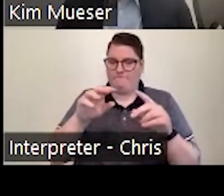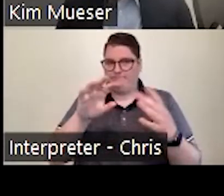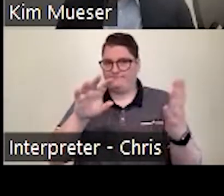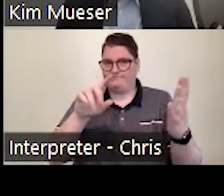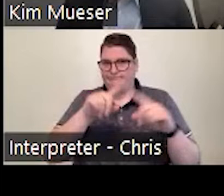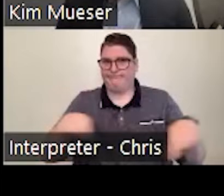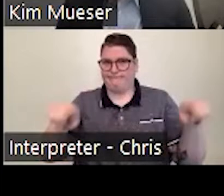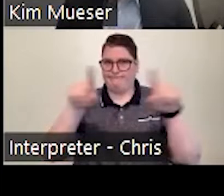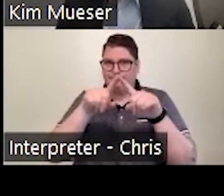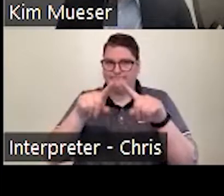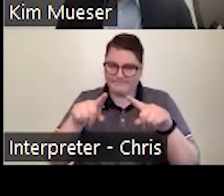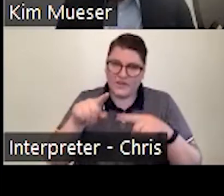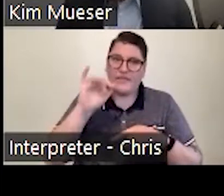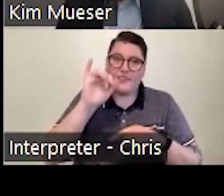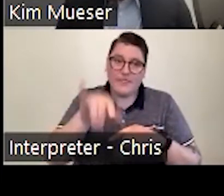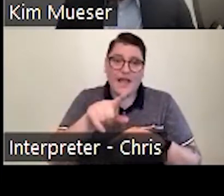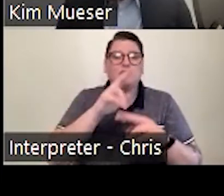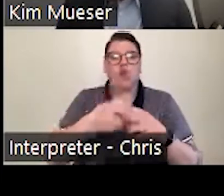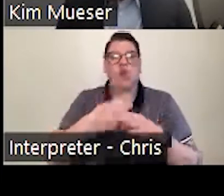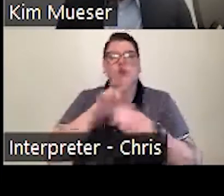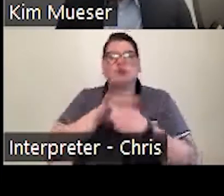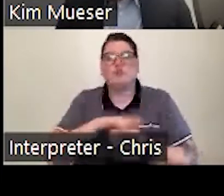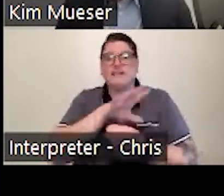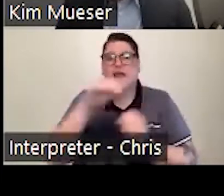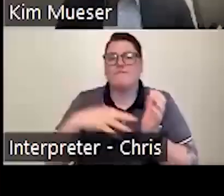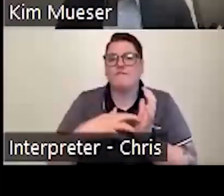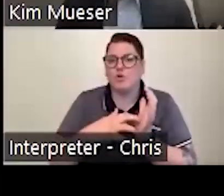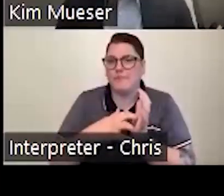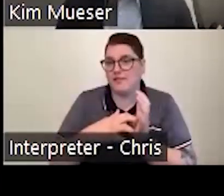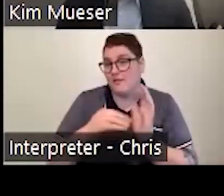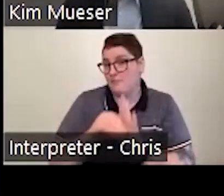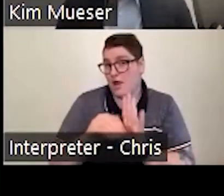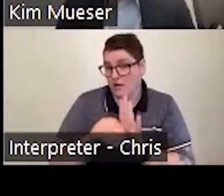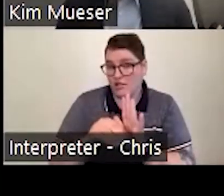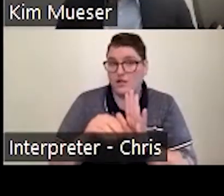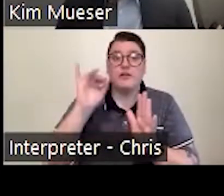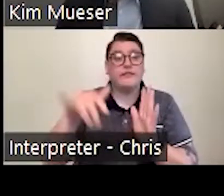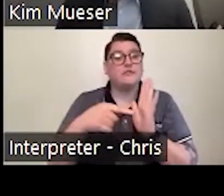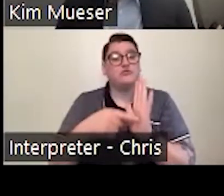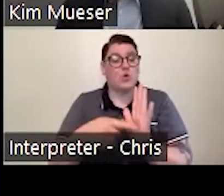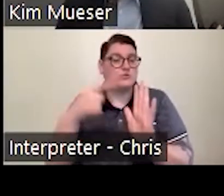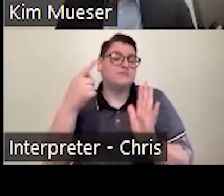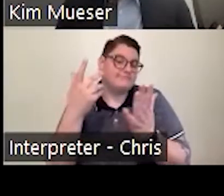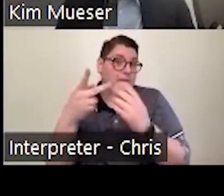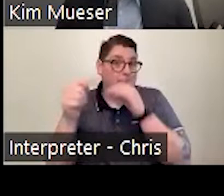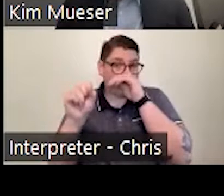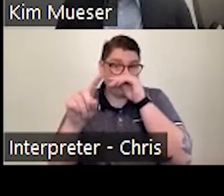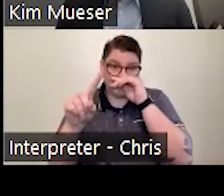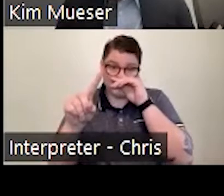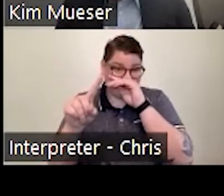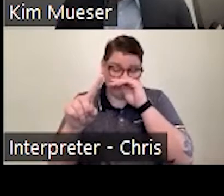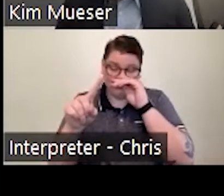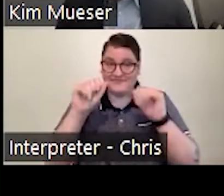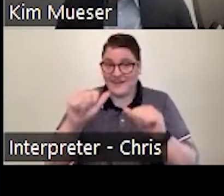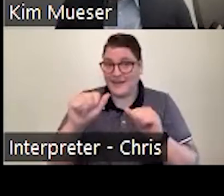a Lieberman-esque stress vulnerability model that posited that PTSD served to both